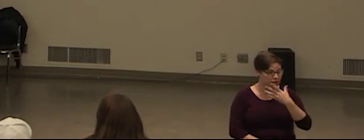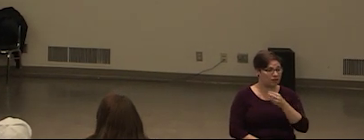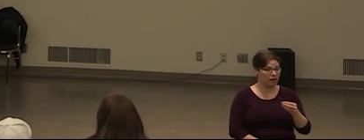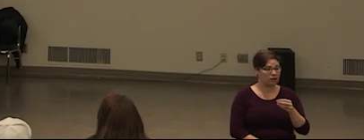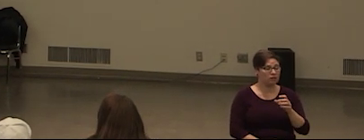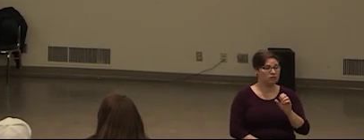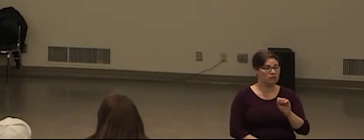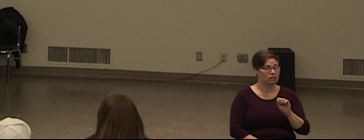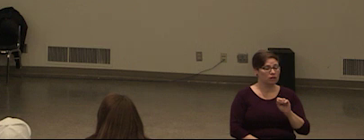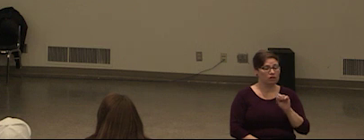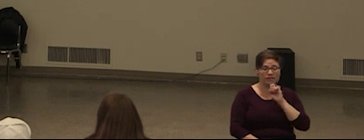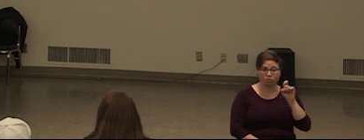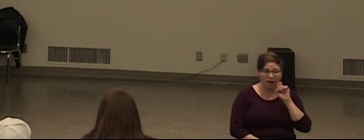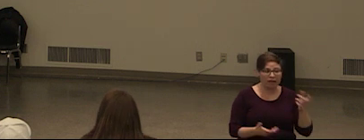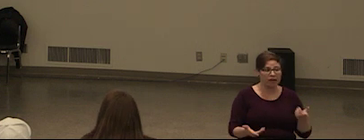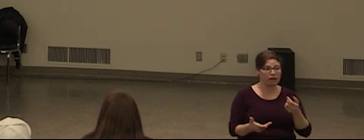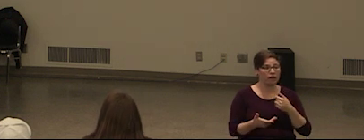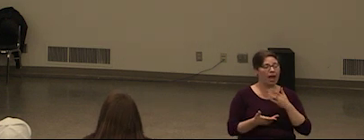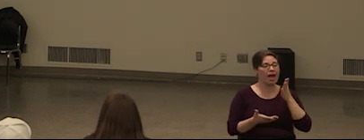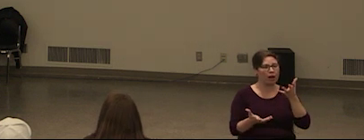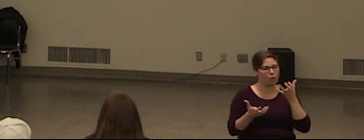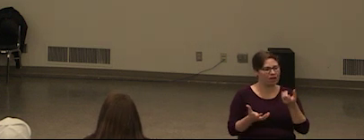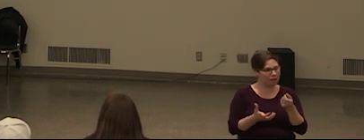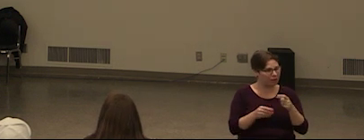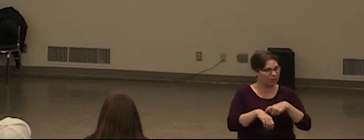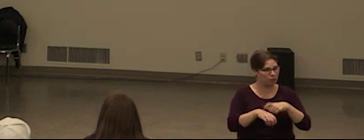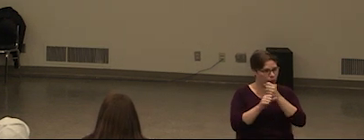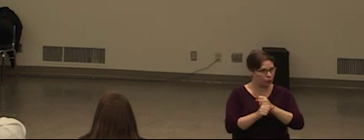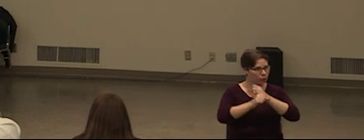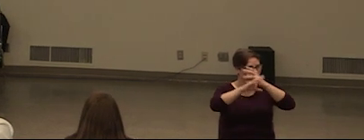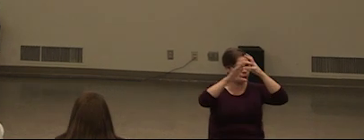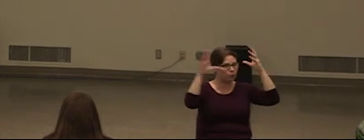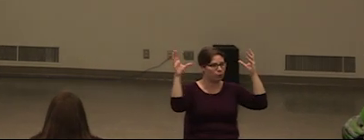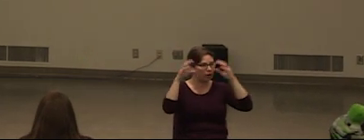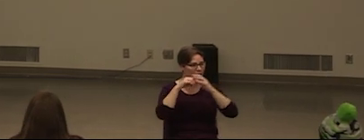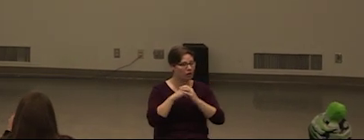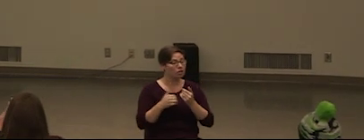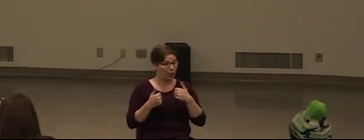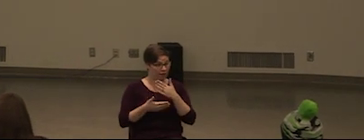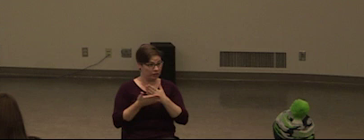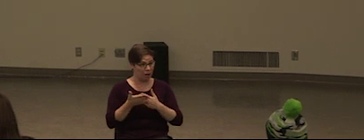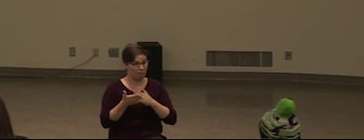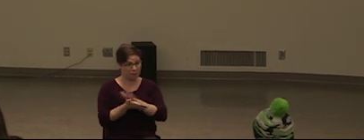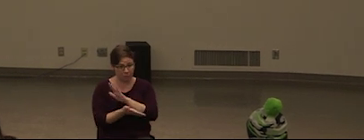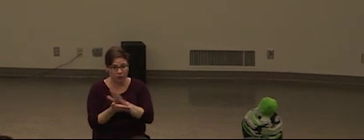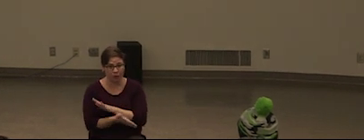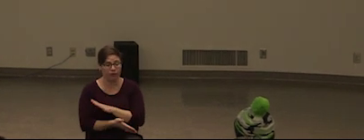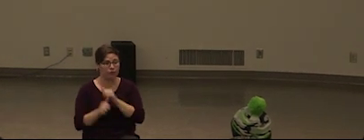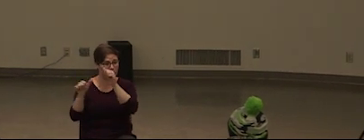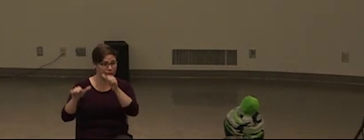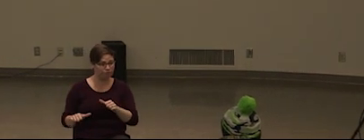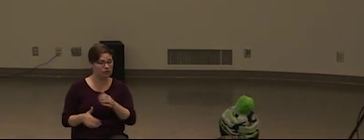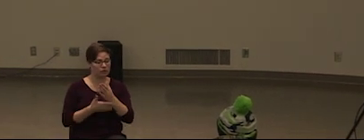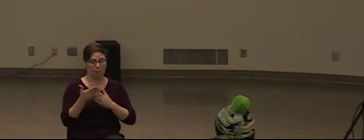time actually like thinking and dreaming with you all. So I have some sticky sheets and some markers,